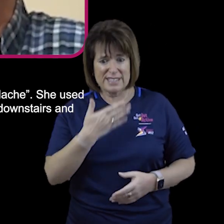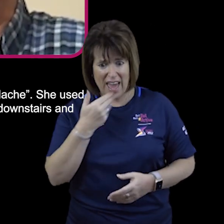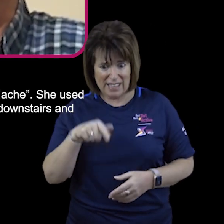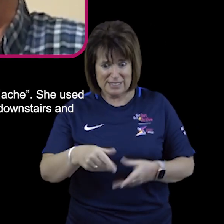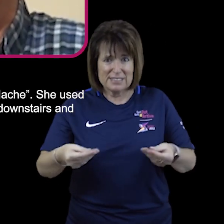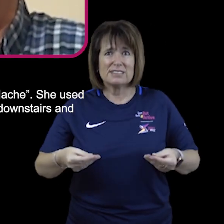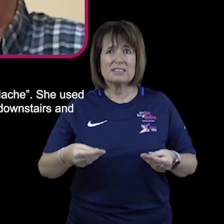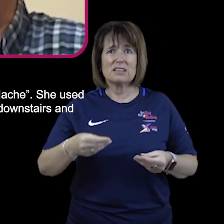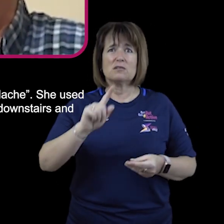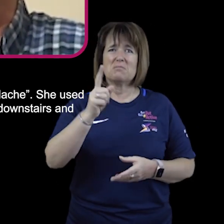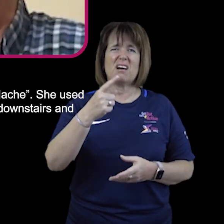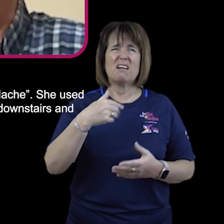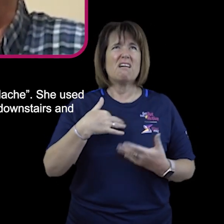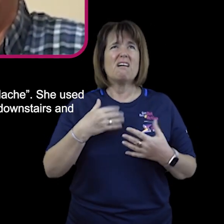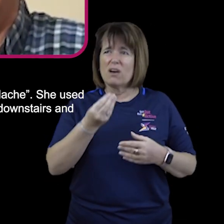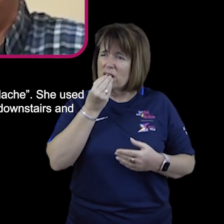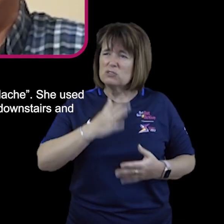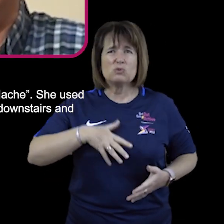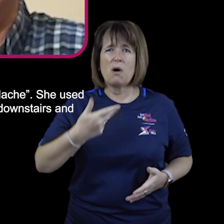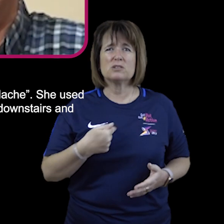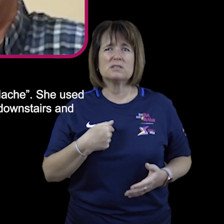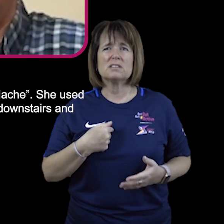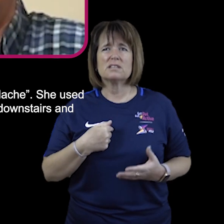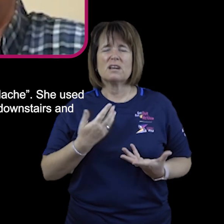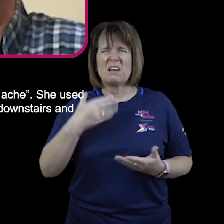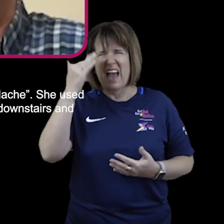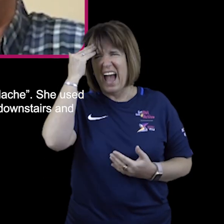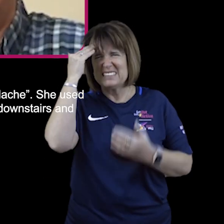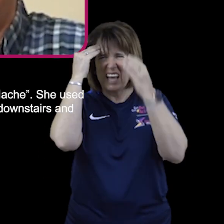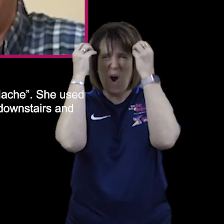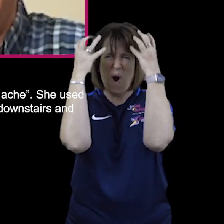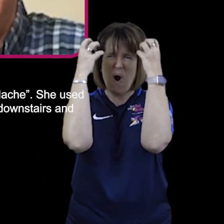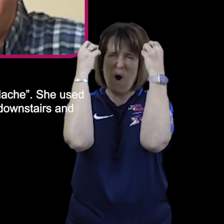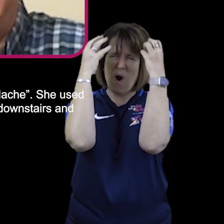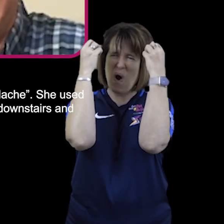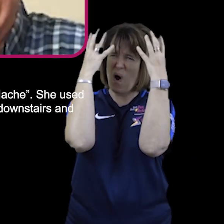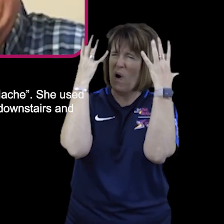Andy, thanks, but I've got no appetite. I've got a terrible headache. And she used to have